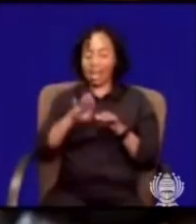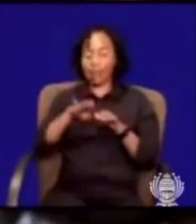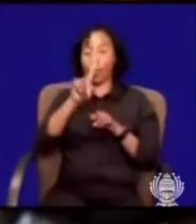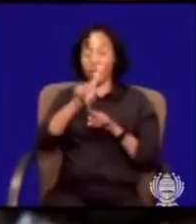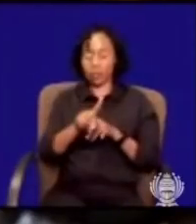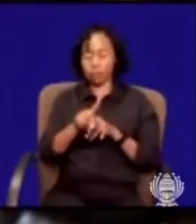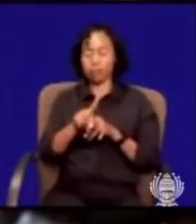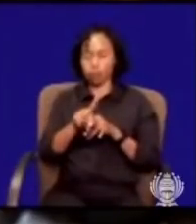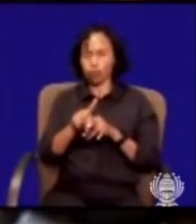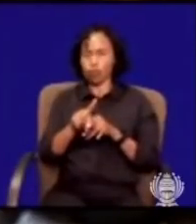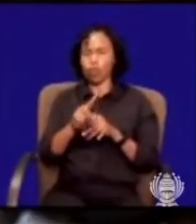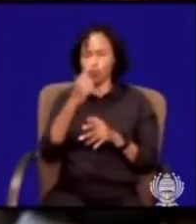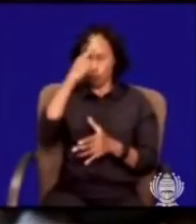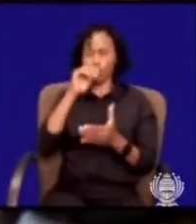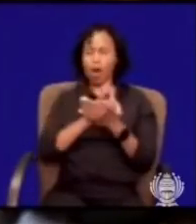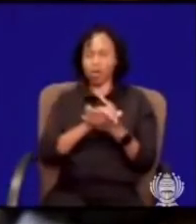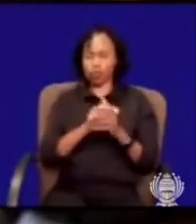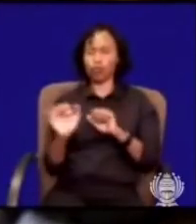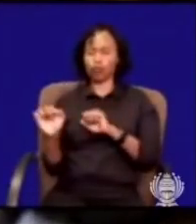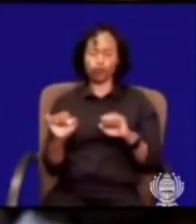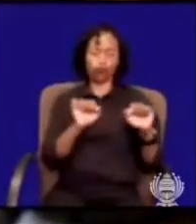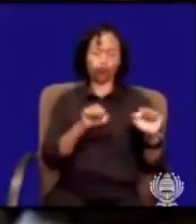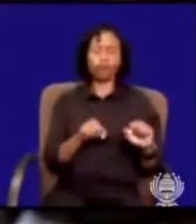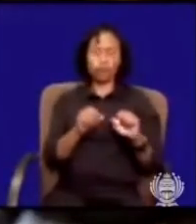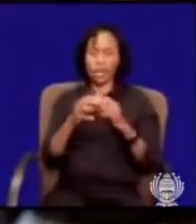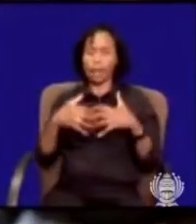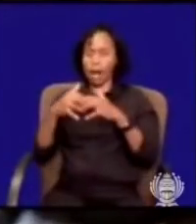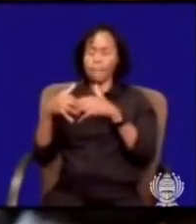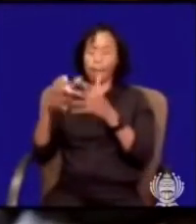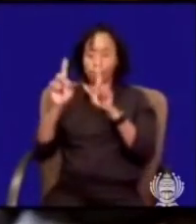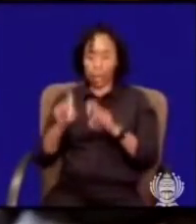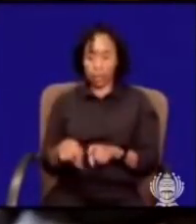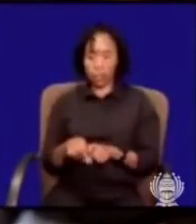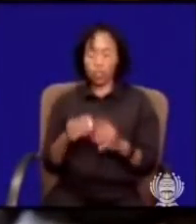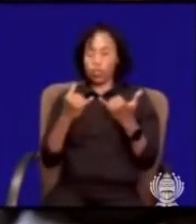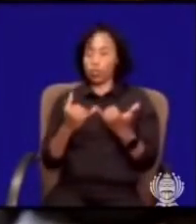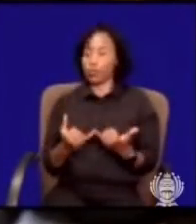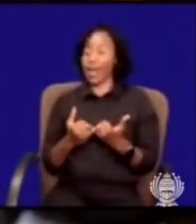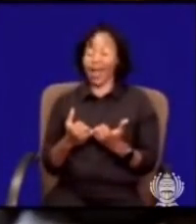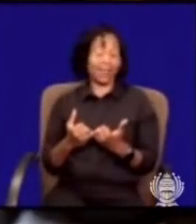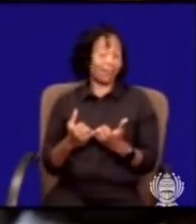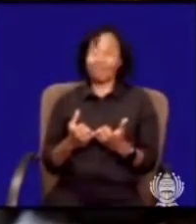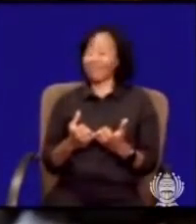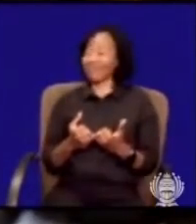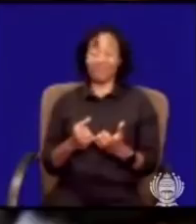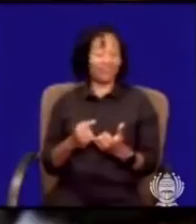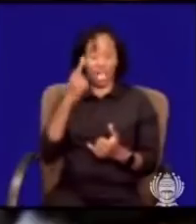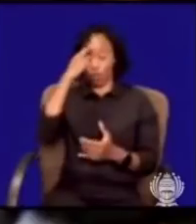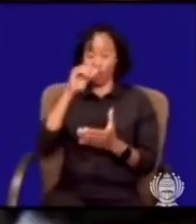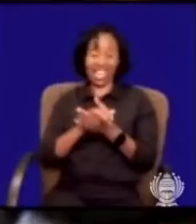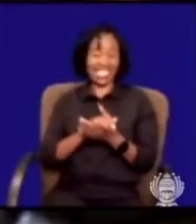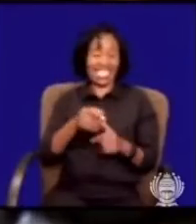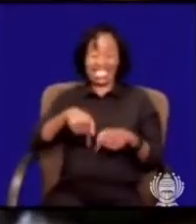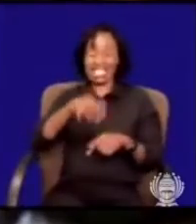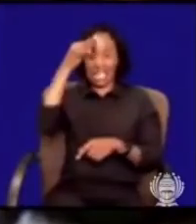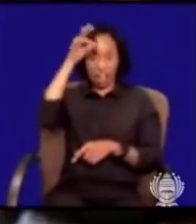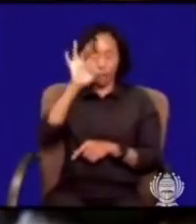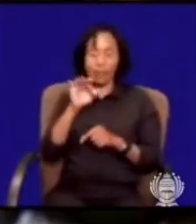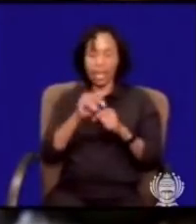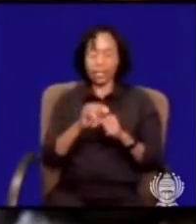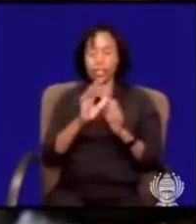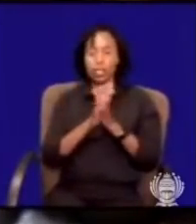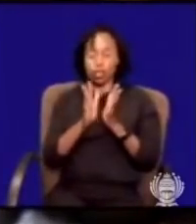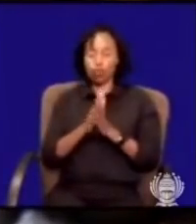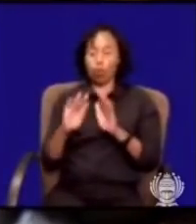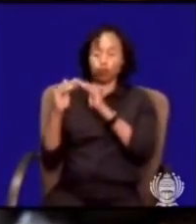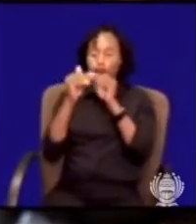trust. As the examples I've mentioned today show, we cannot trust this government to look after its employees, its partners, or